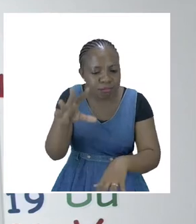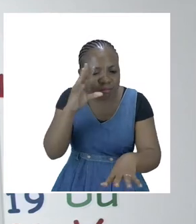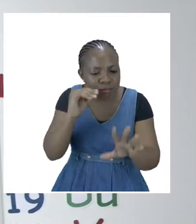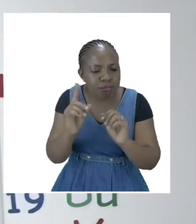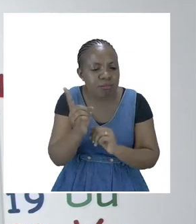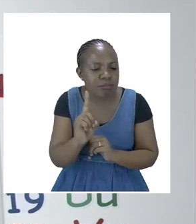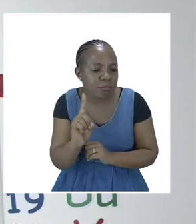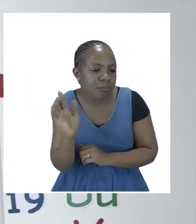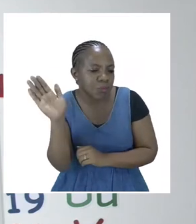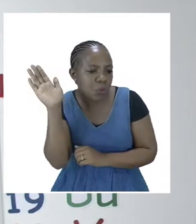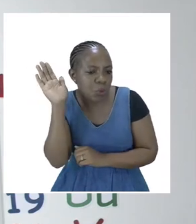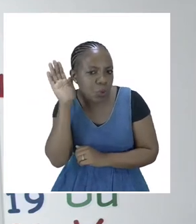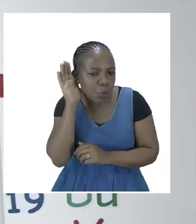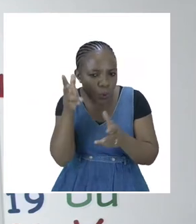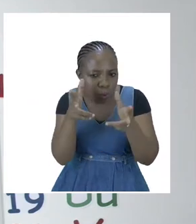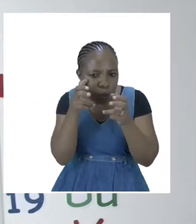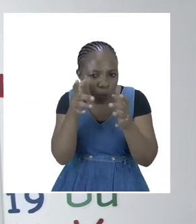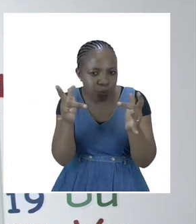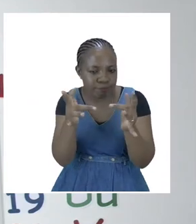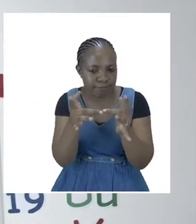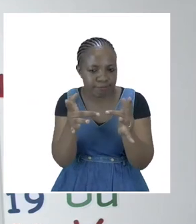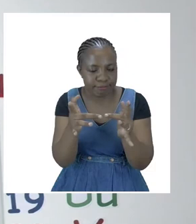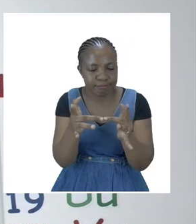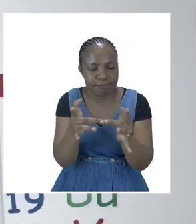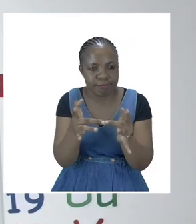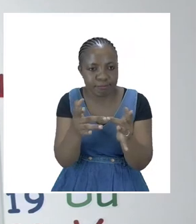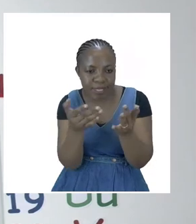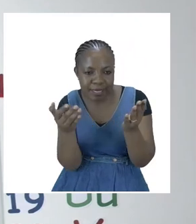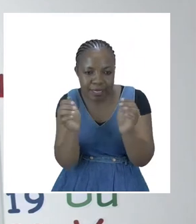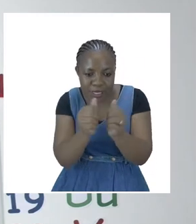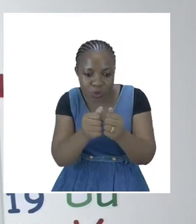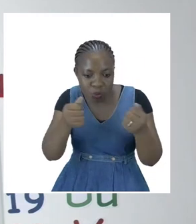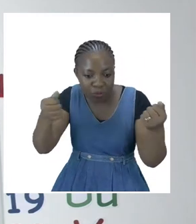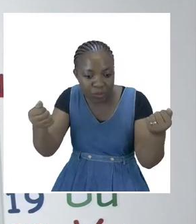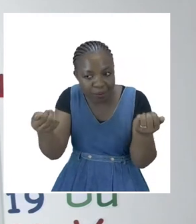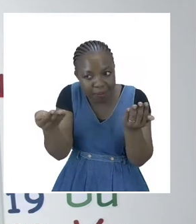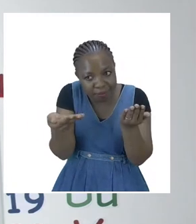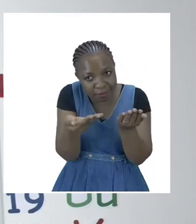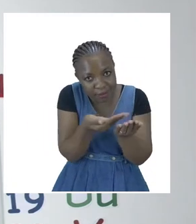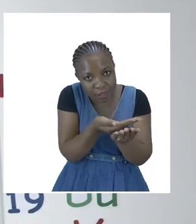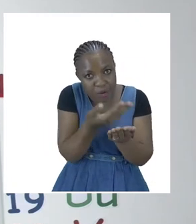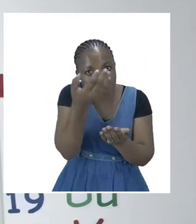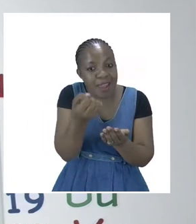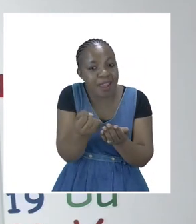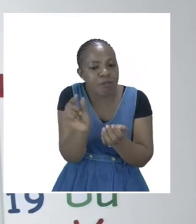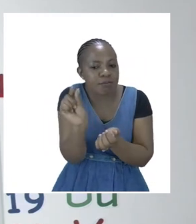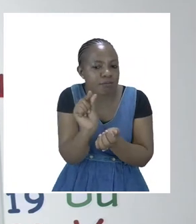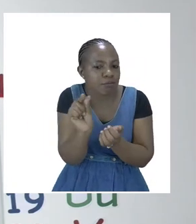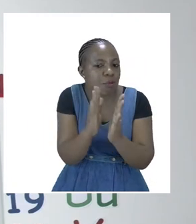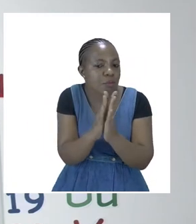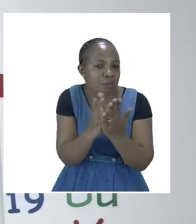or watching online. Inside the newspapers, there is an insert of the lesson